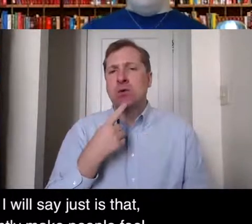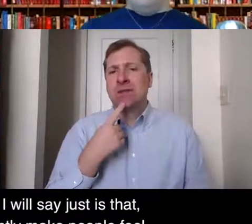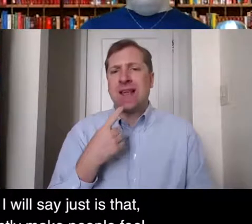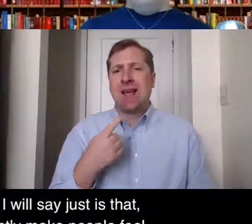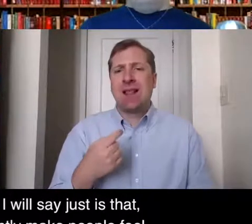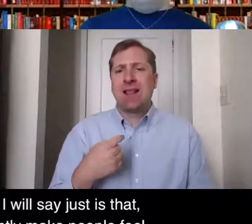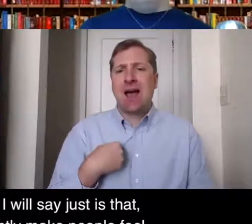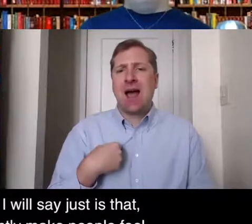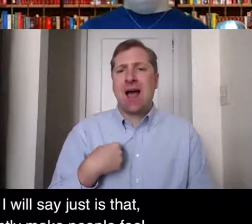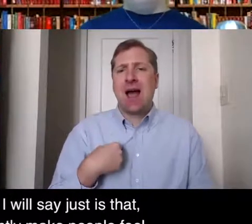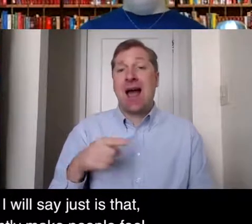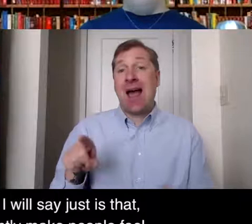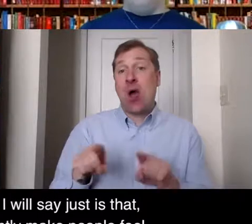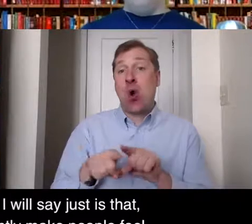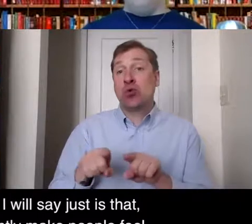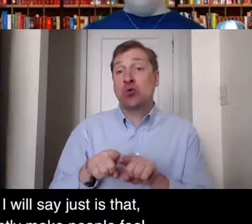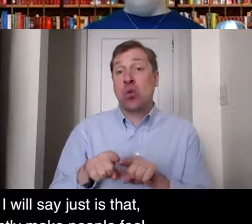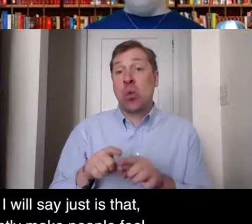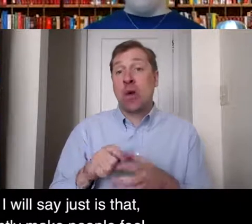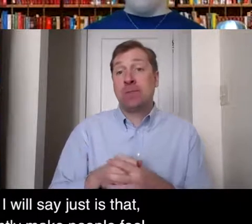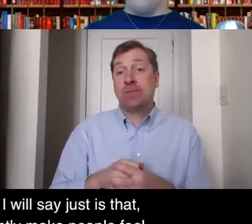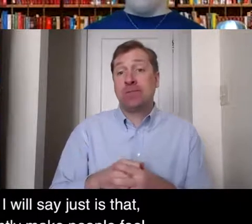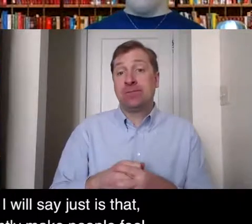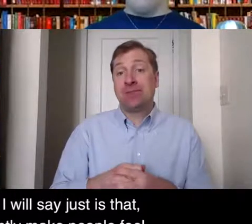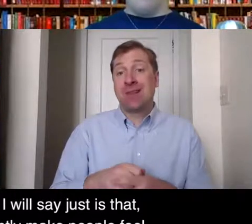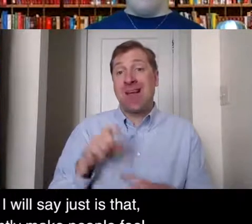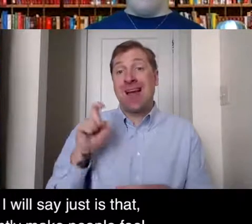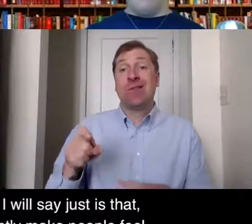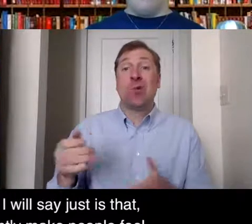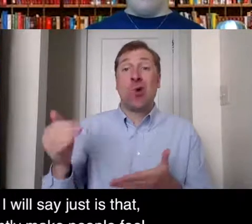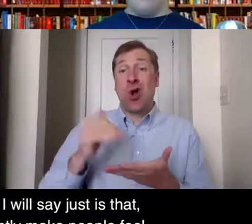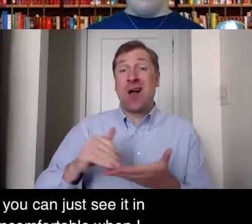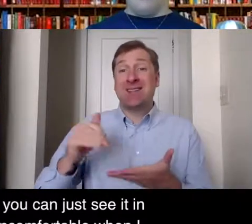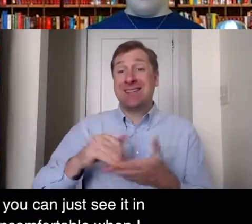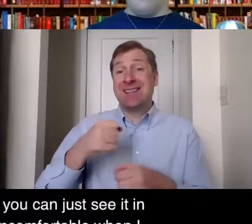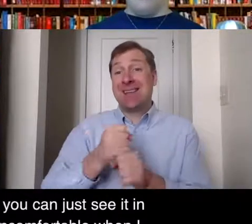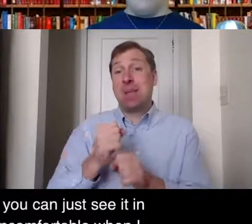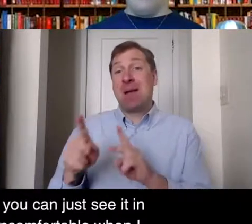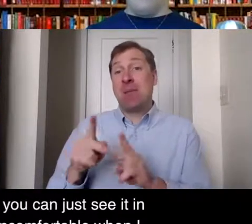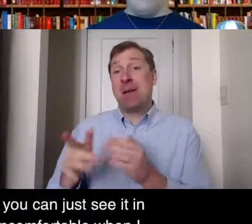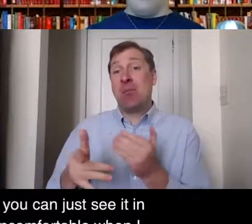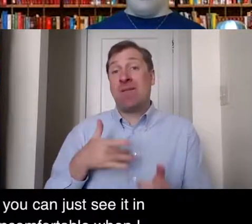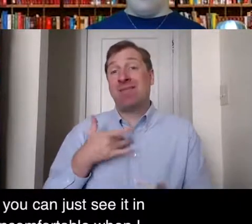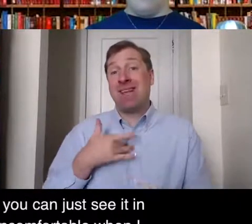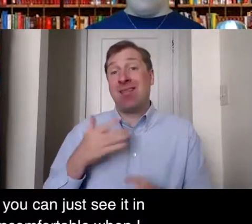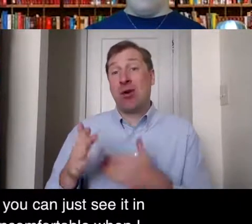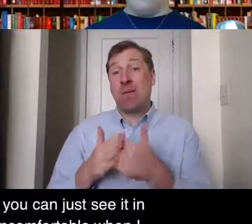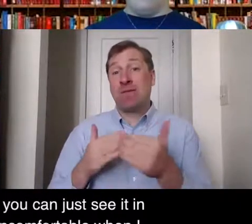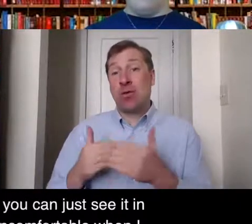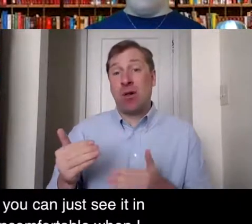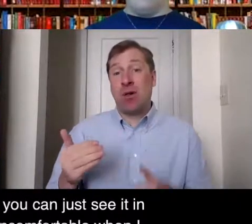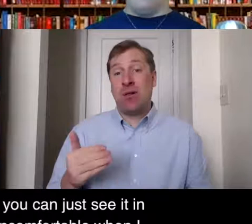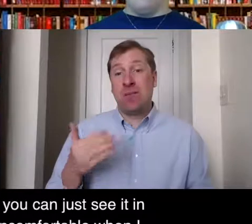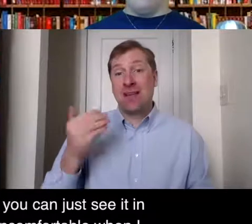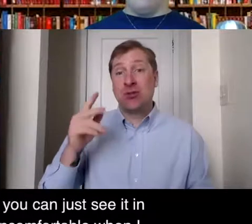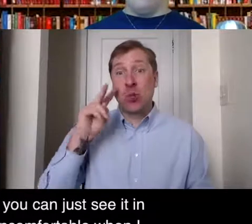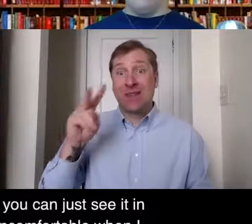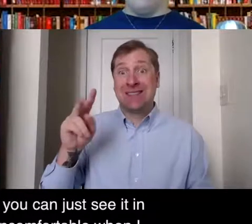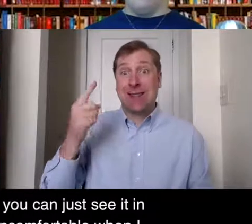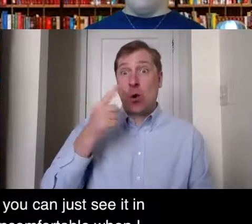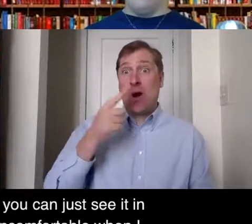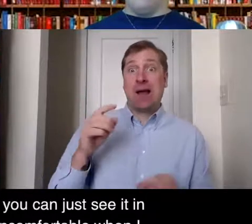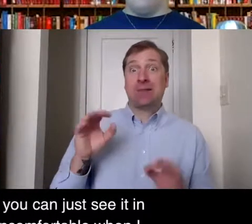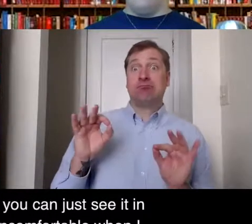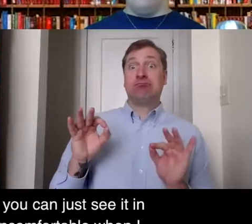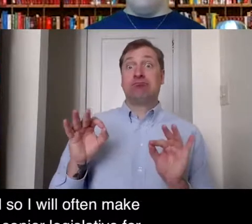I also have to constantly make people feel comfortable, because you can just see it in their eyes.